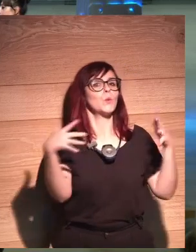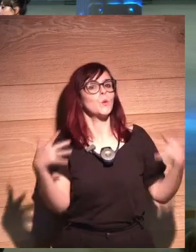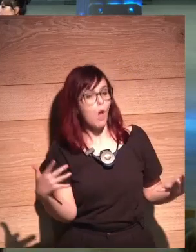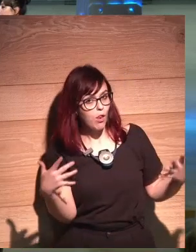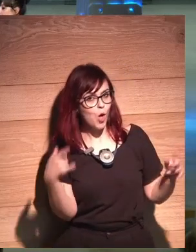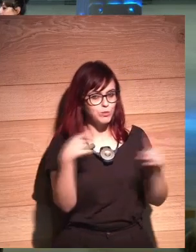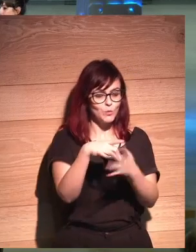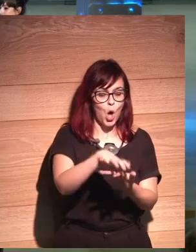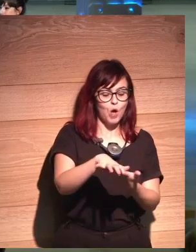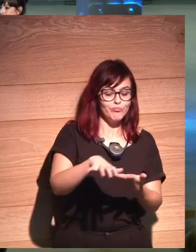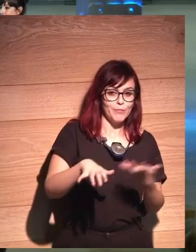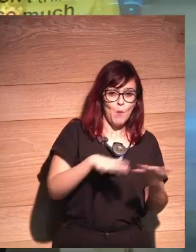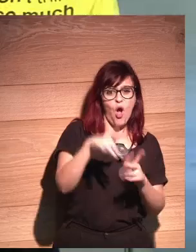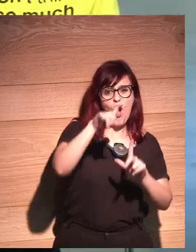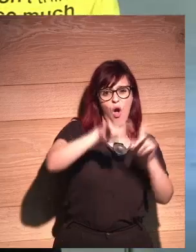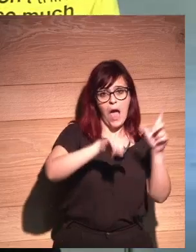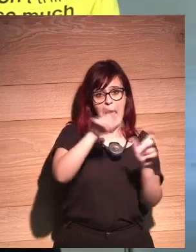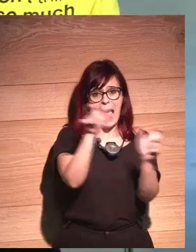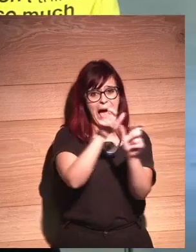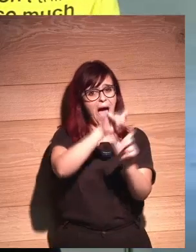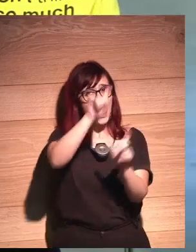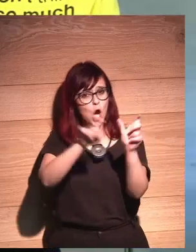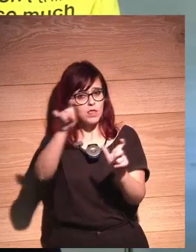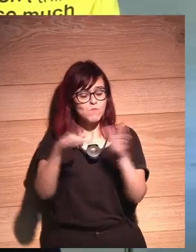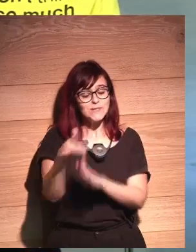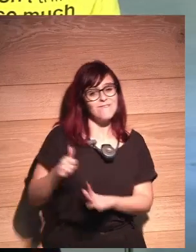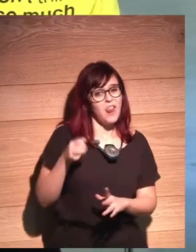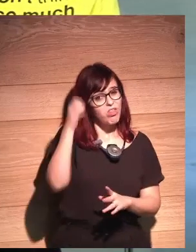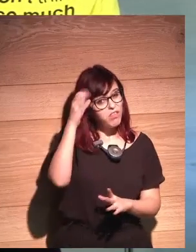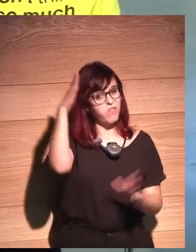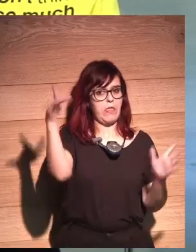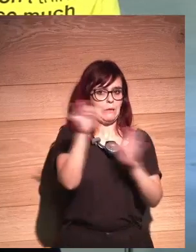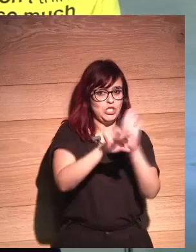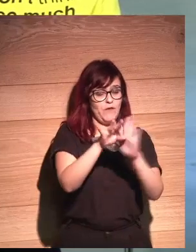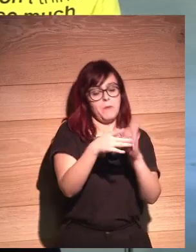it does, not to make it highly complex, because we are speaking about algorithms and an AI